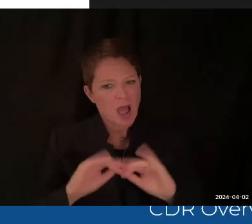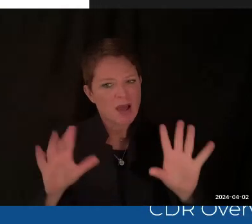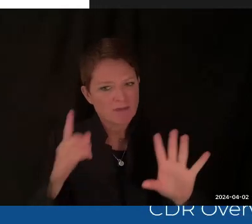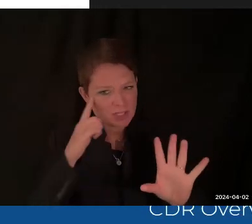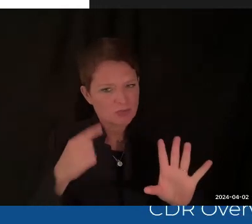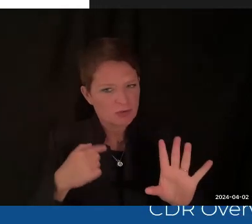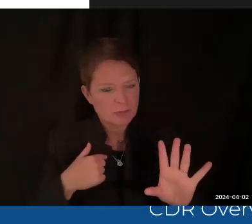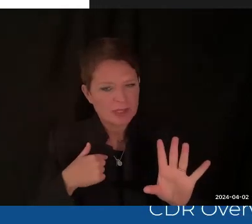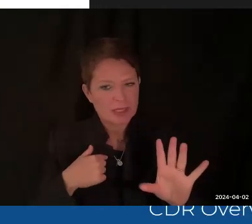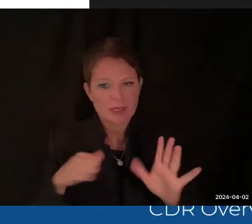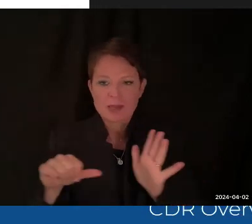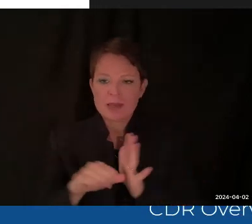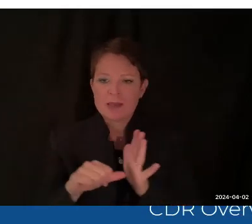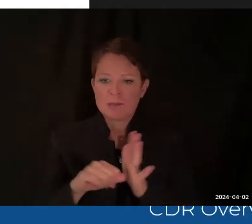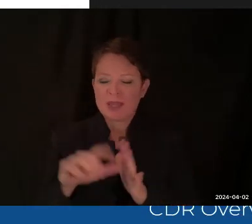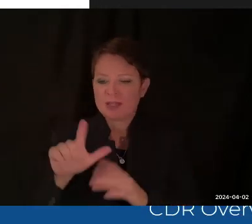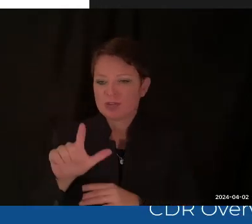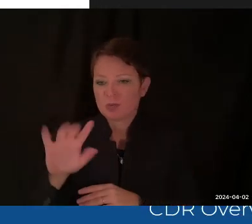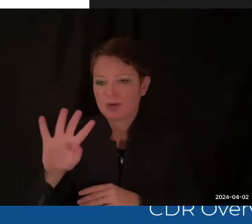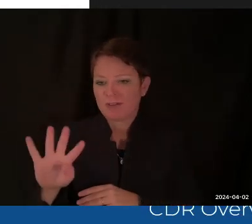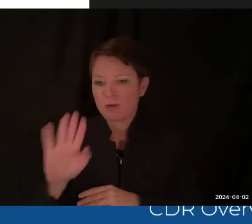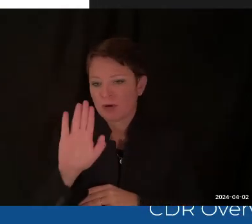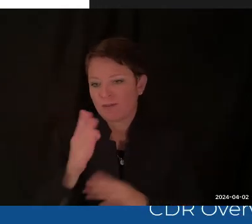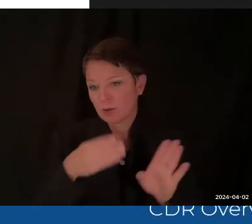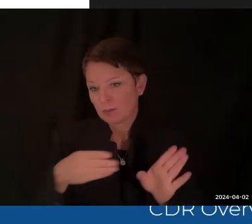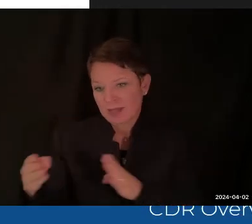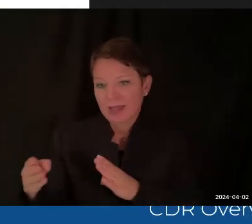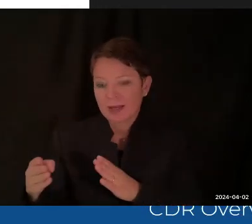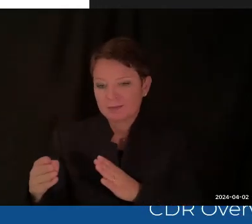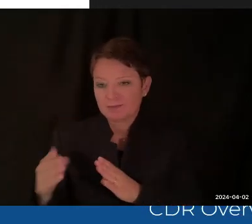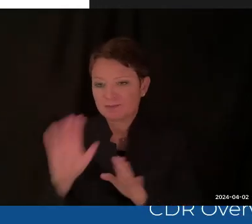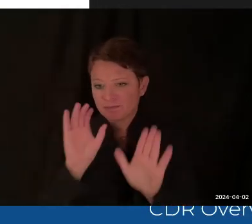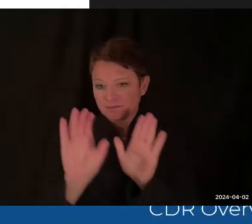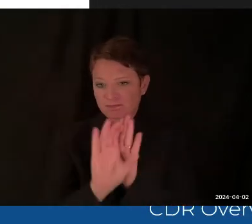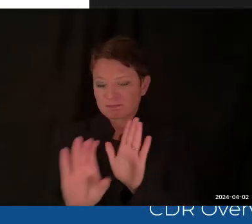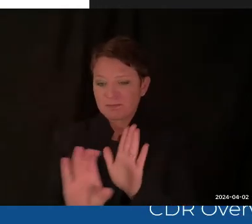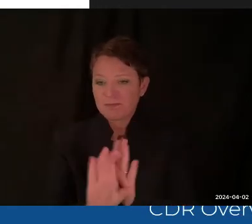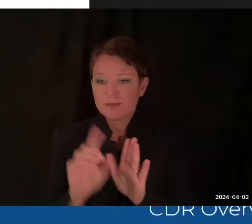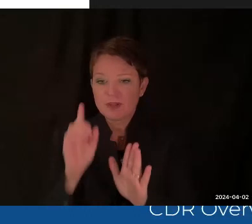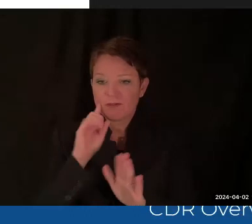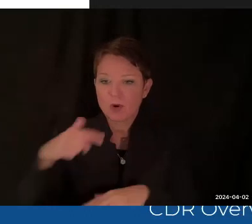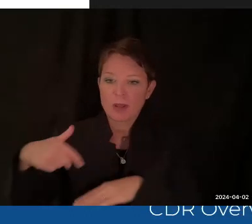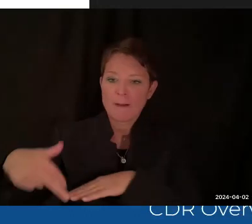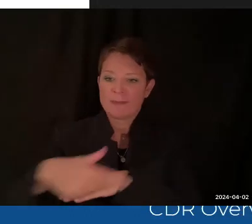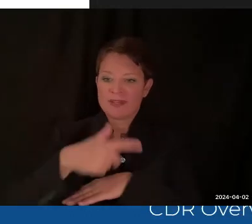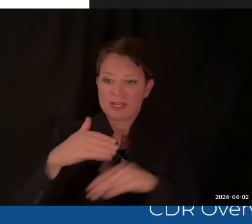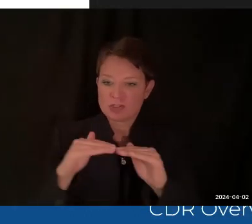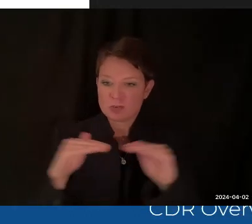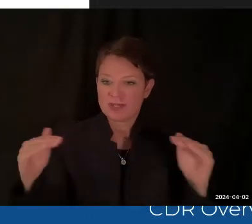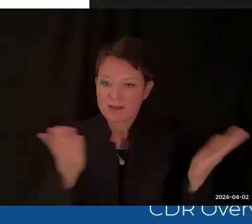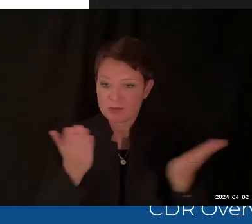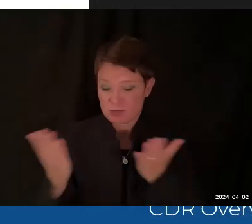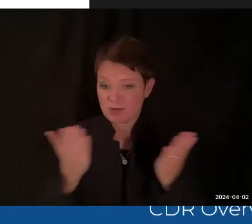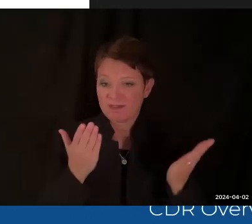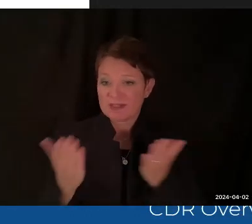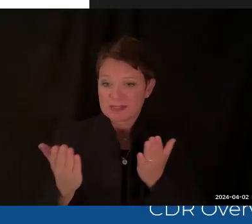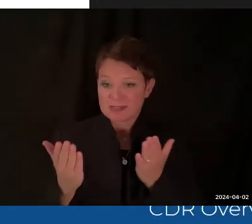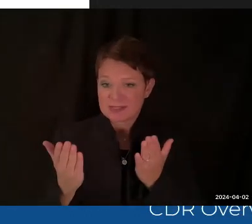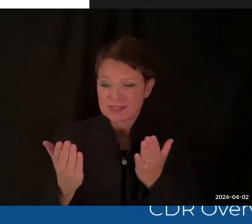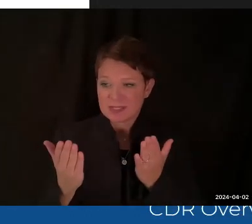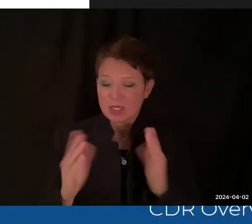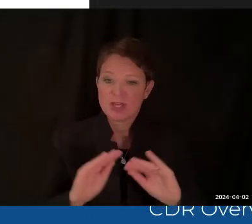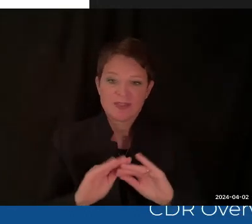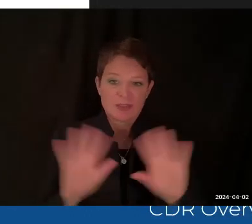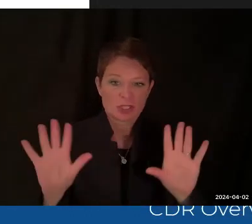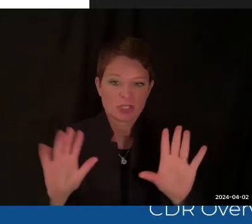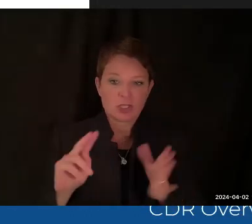that on page 24 of your plan, the images for pedestrian levels of service, they're